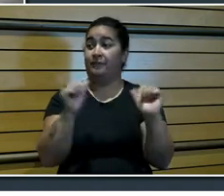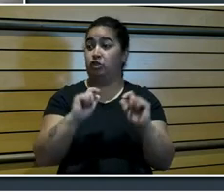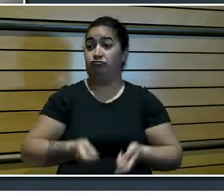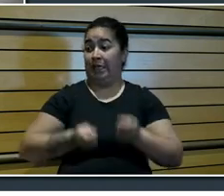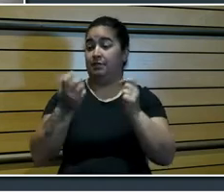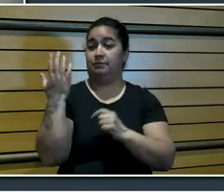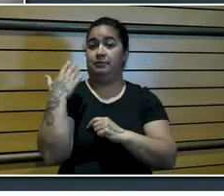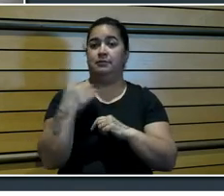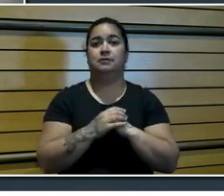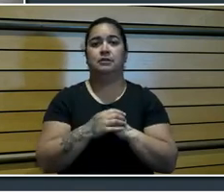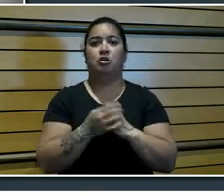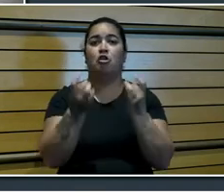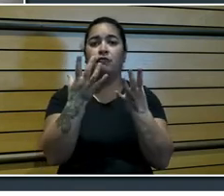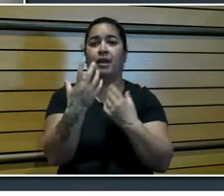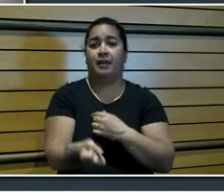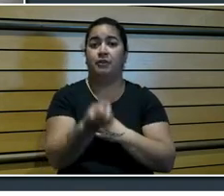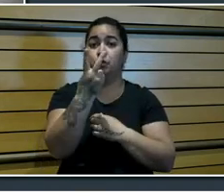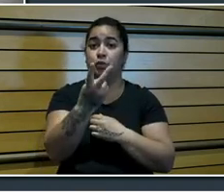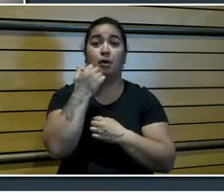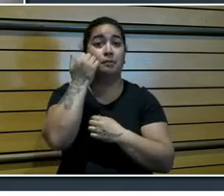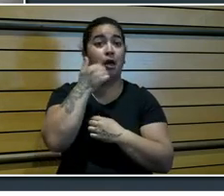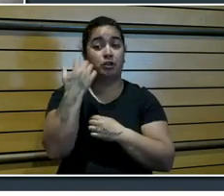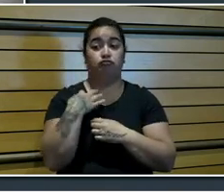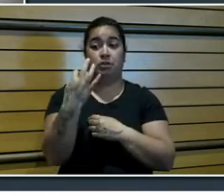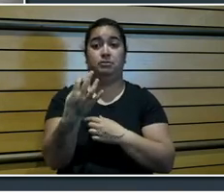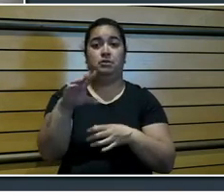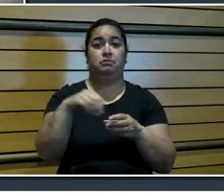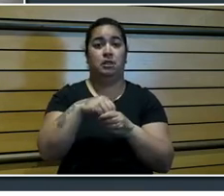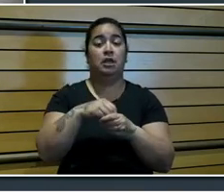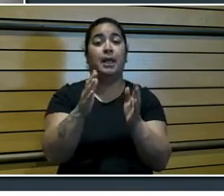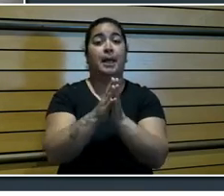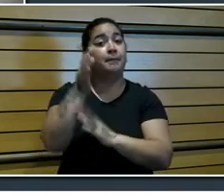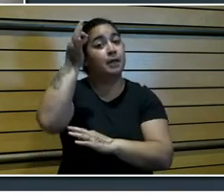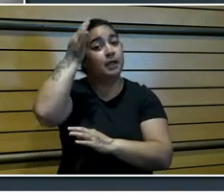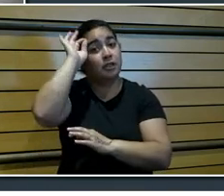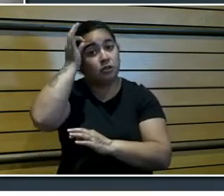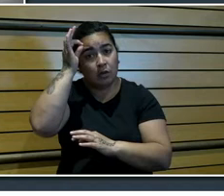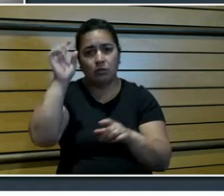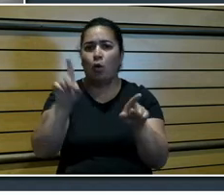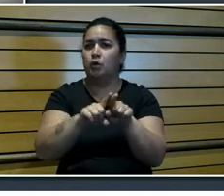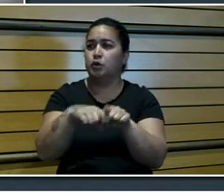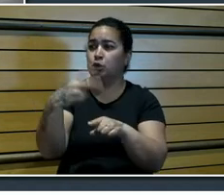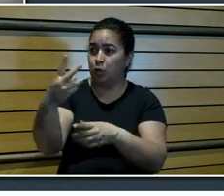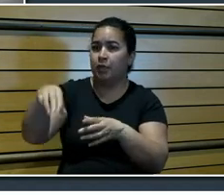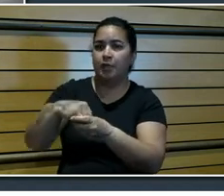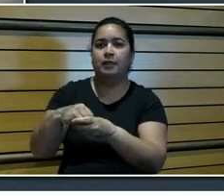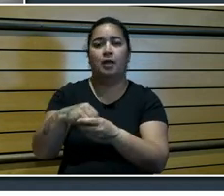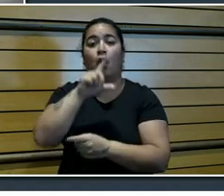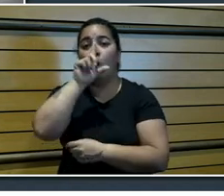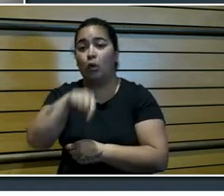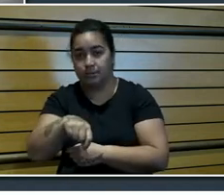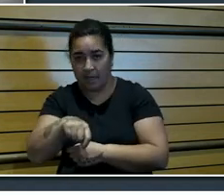we already have two Tangata Whenua representatives on the Napier City Council and two on the Hawke's Bay Regional Council, which is wonderful,